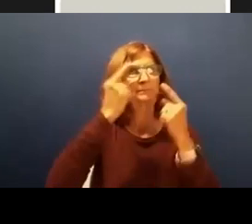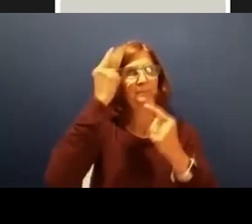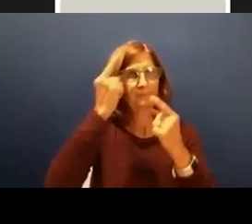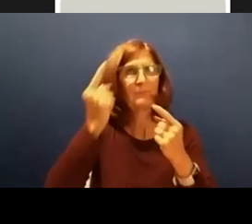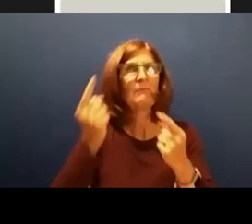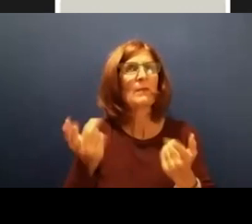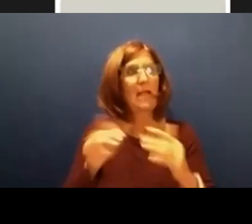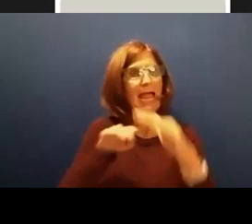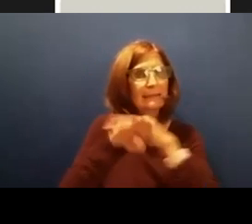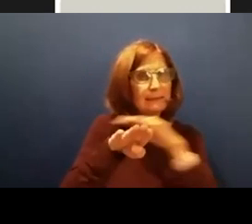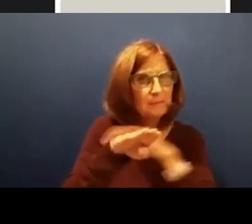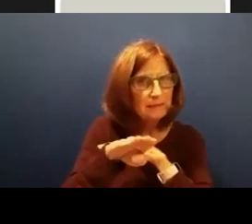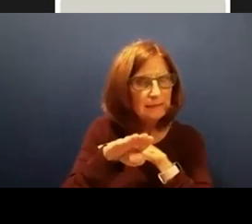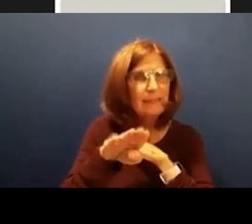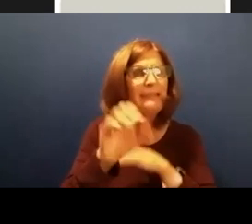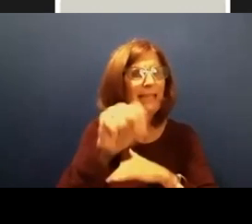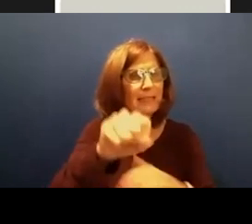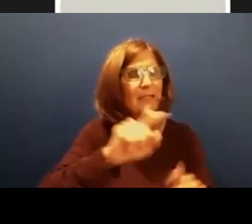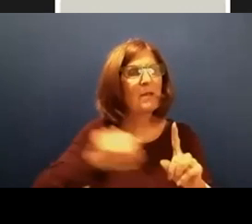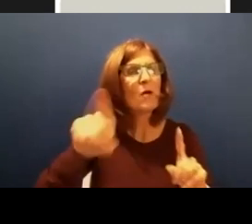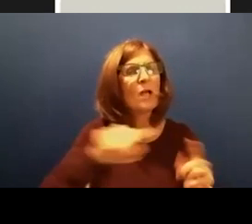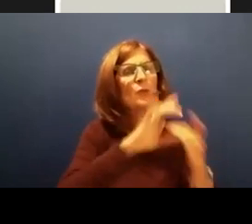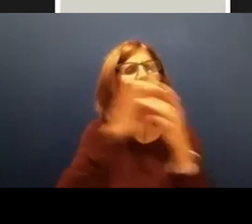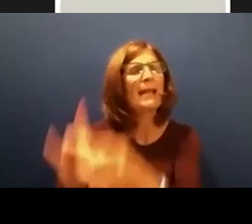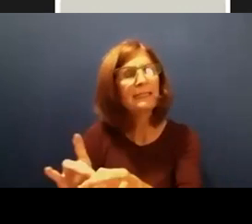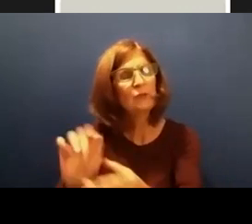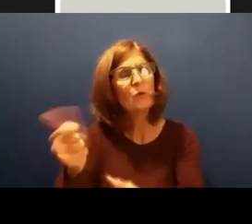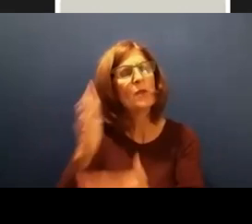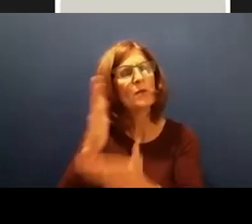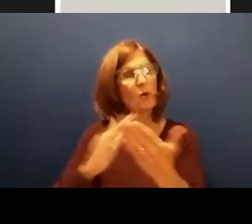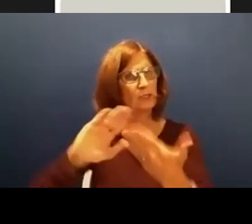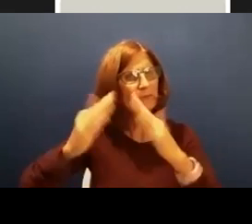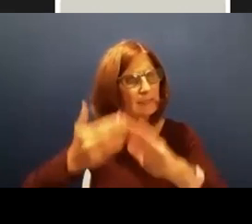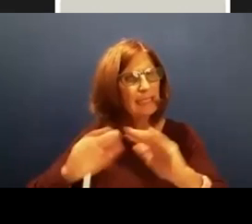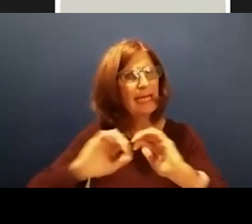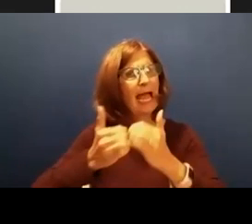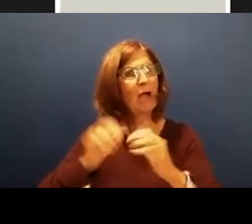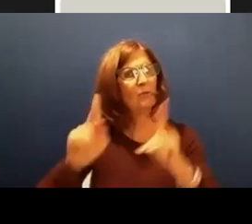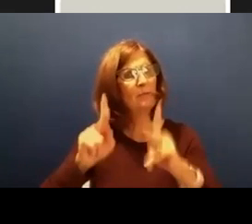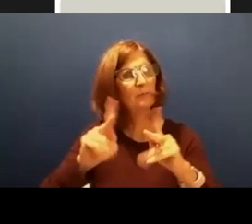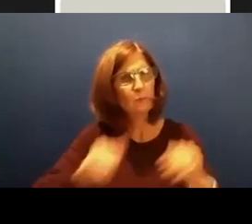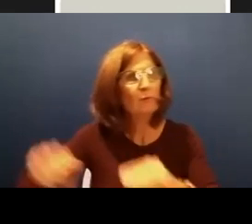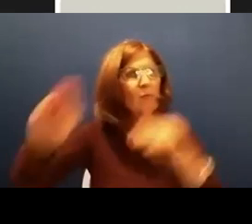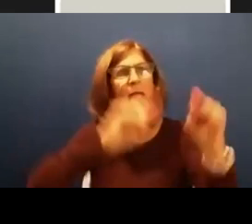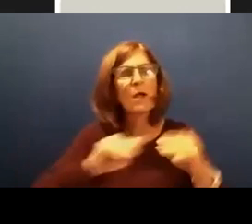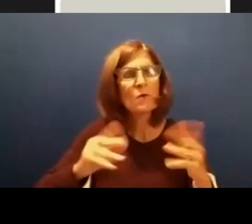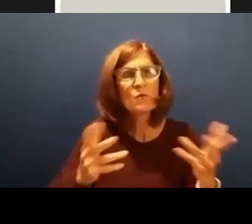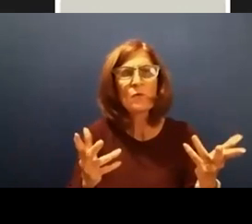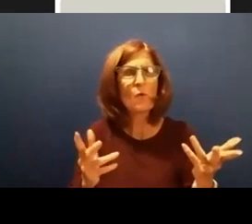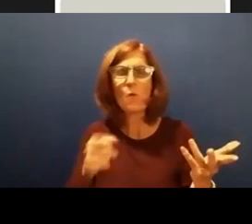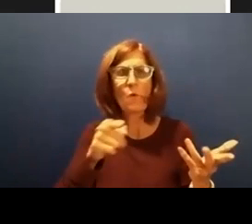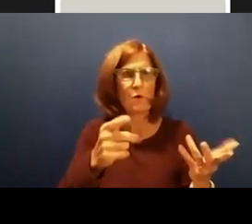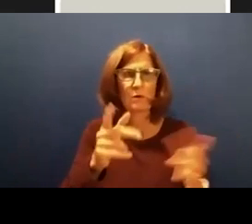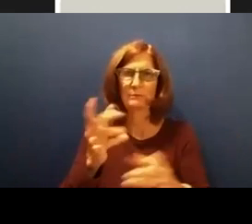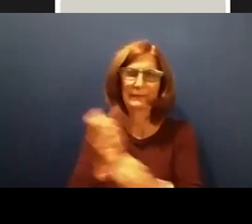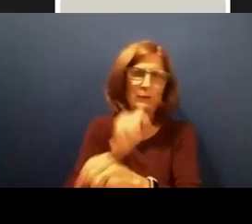accessibility, connectivity, and ensure that for some of our other initiatives when it comes to either some of our small